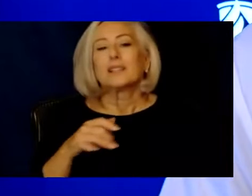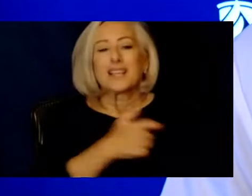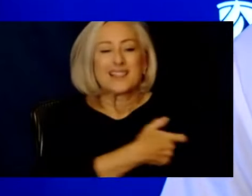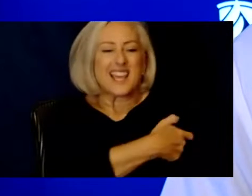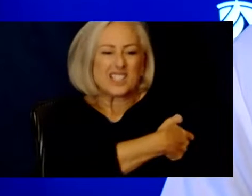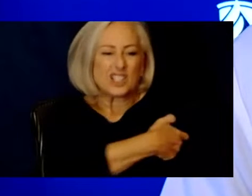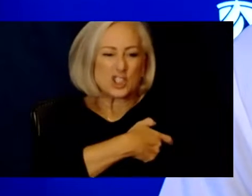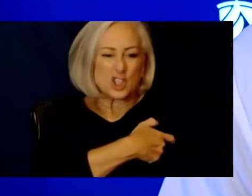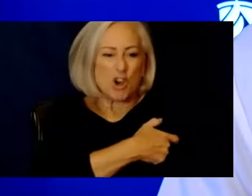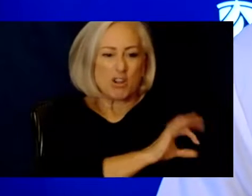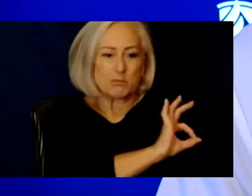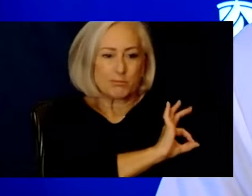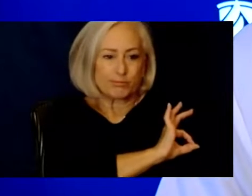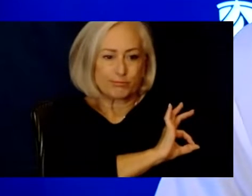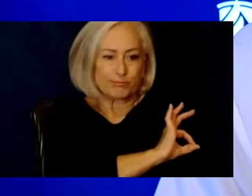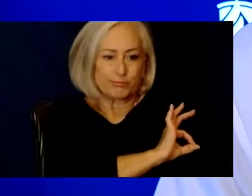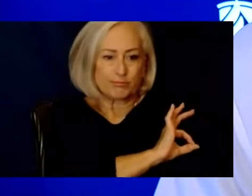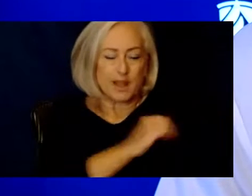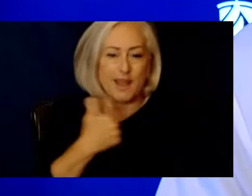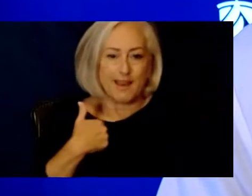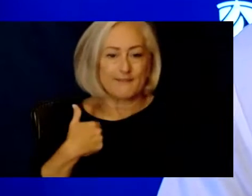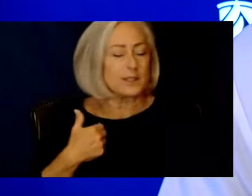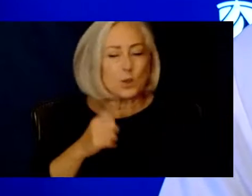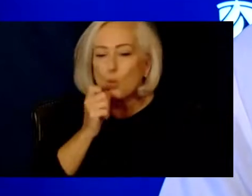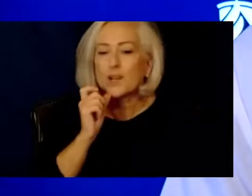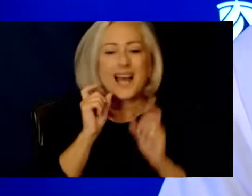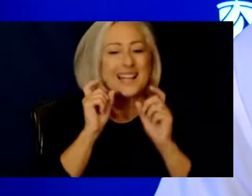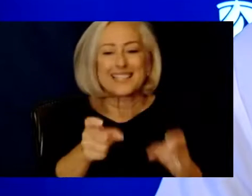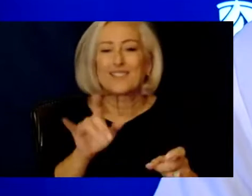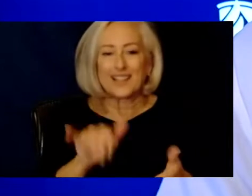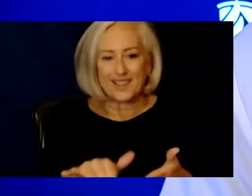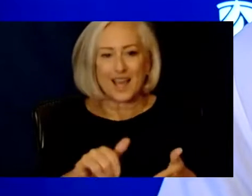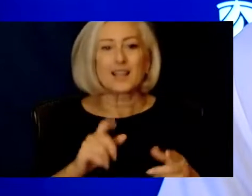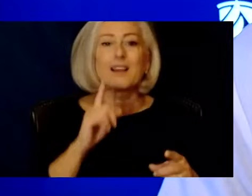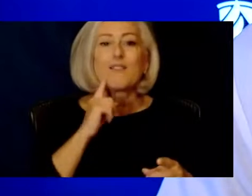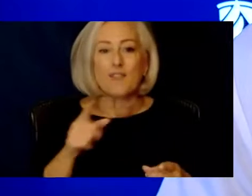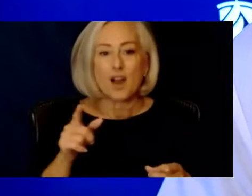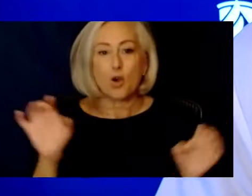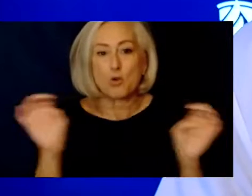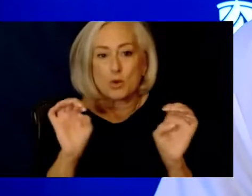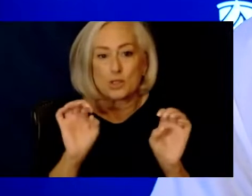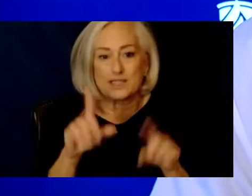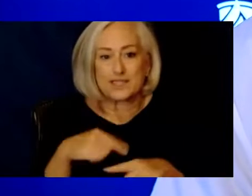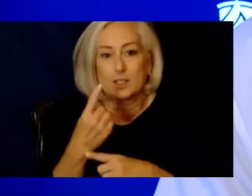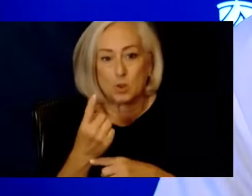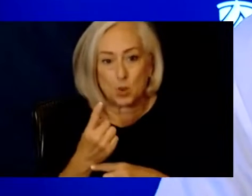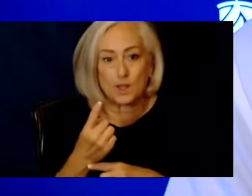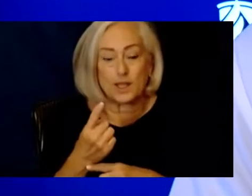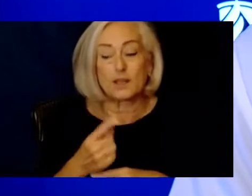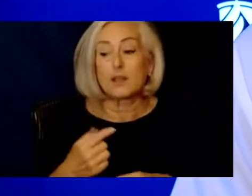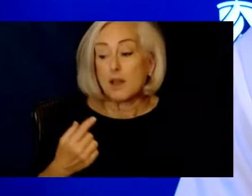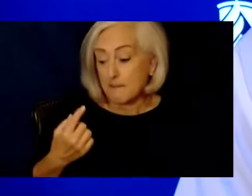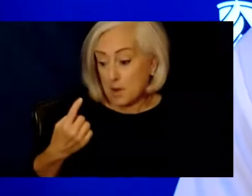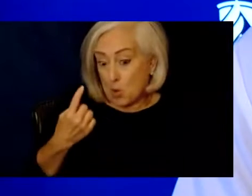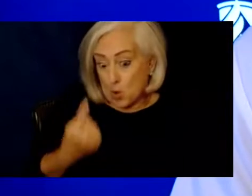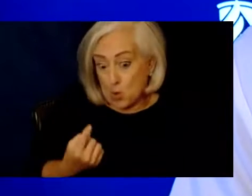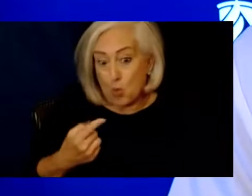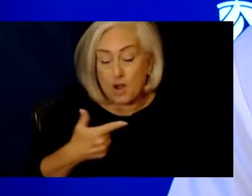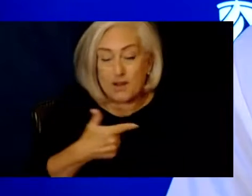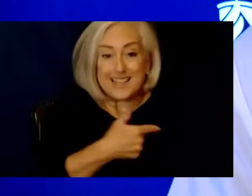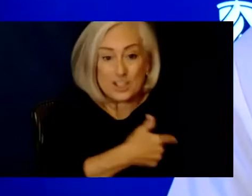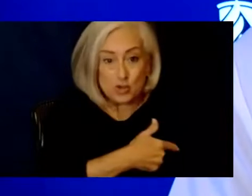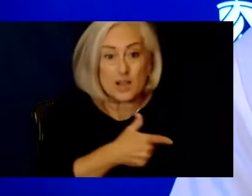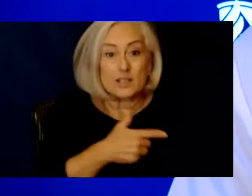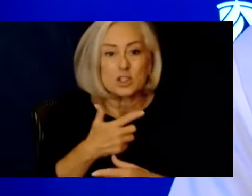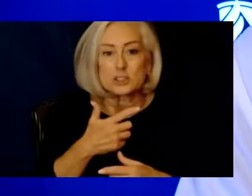time. That is for especially bioterrorism emergencies. So what we're talking about really now is that one injection vaccine, and I think there's just a